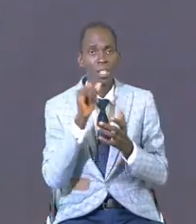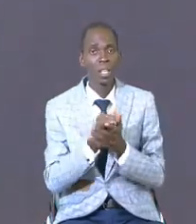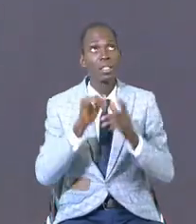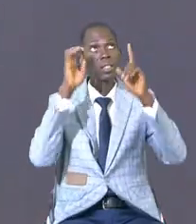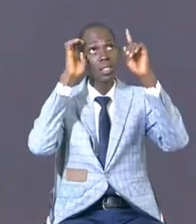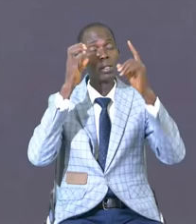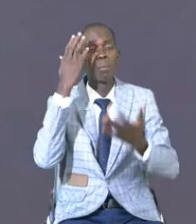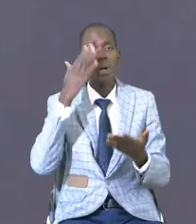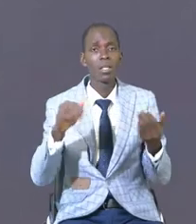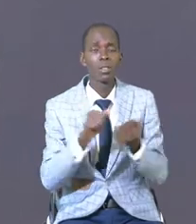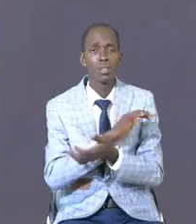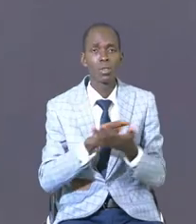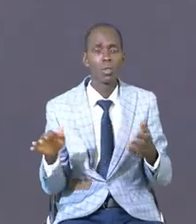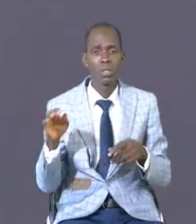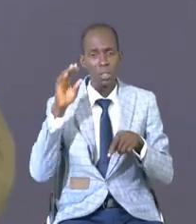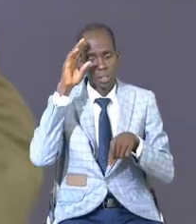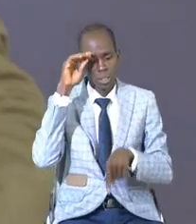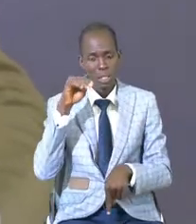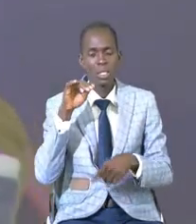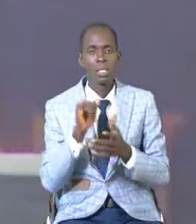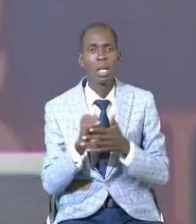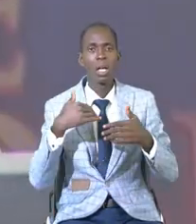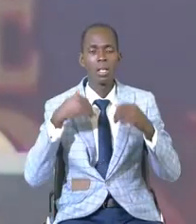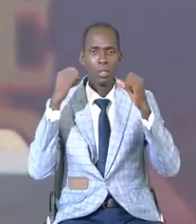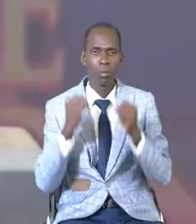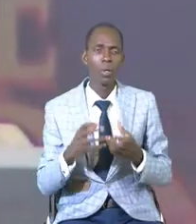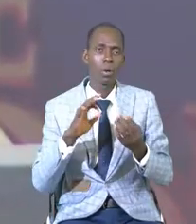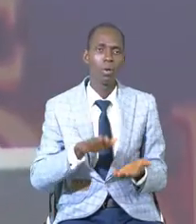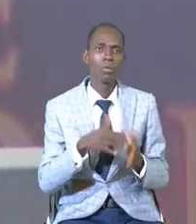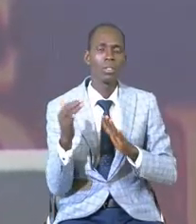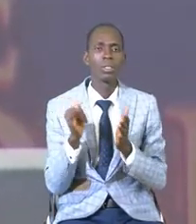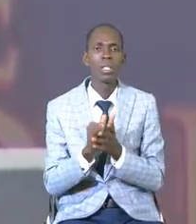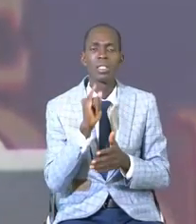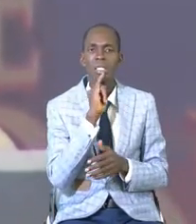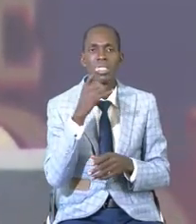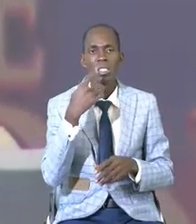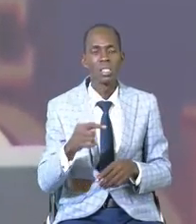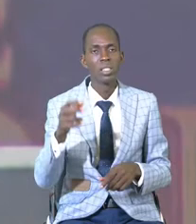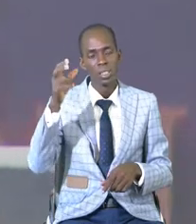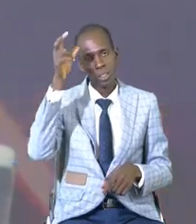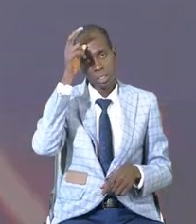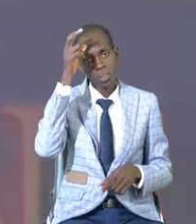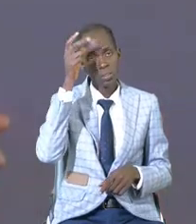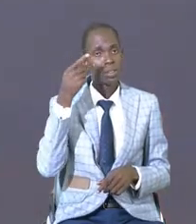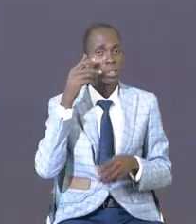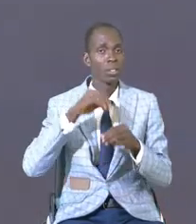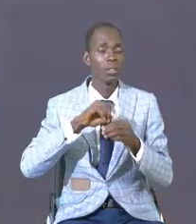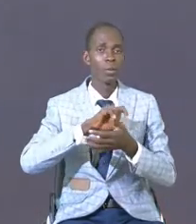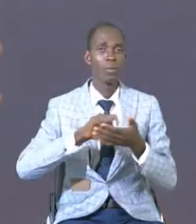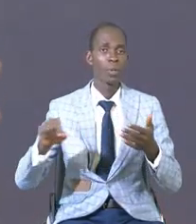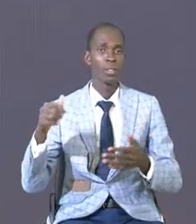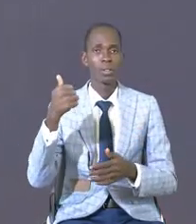the power of death, that is the devil. Look at verse 15 there. In verse 15,